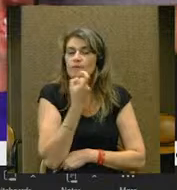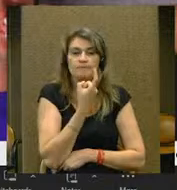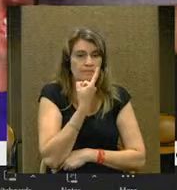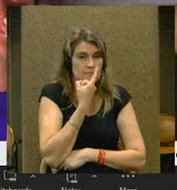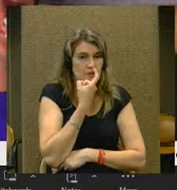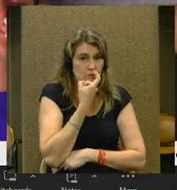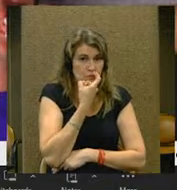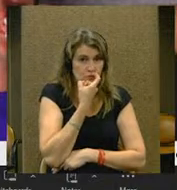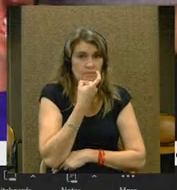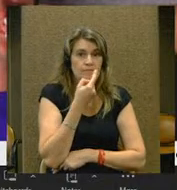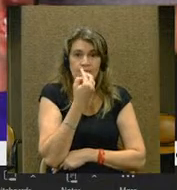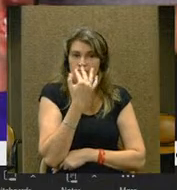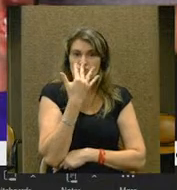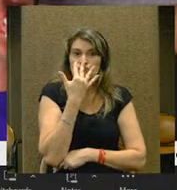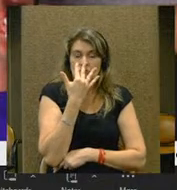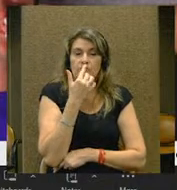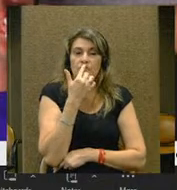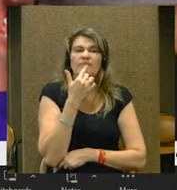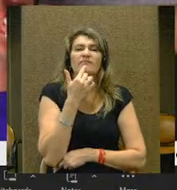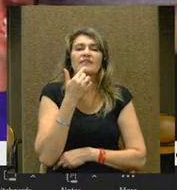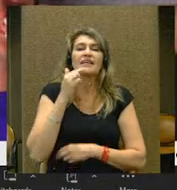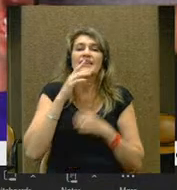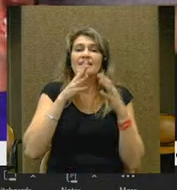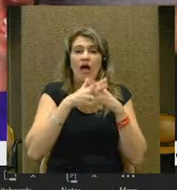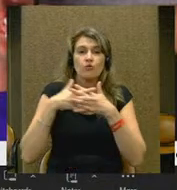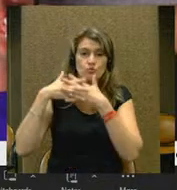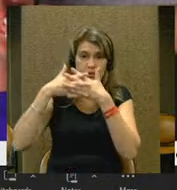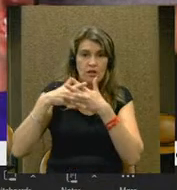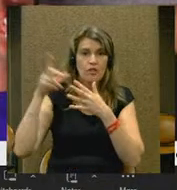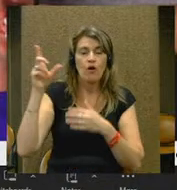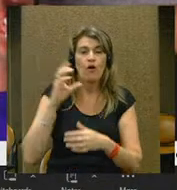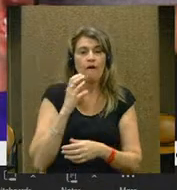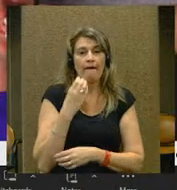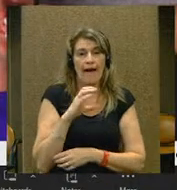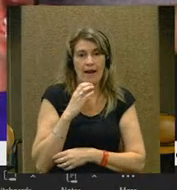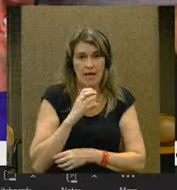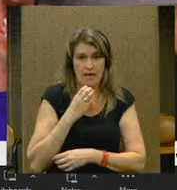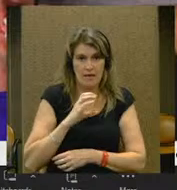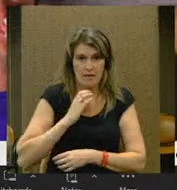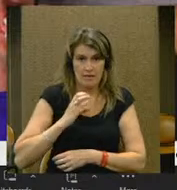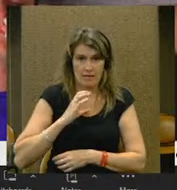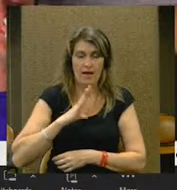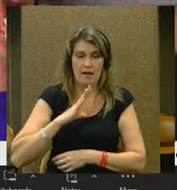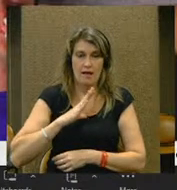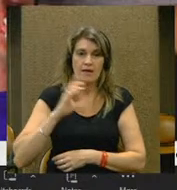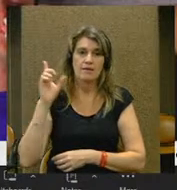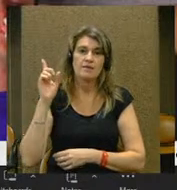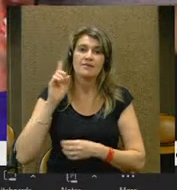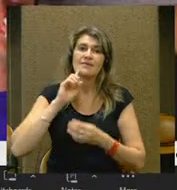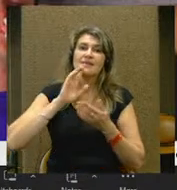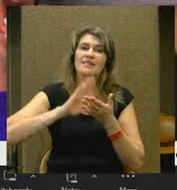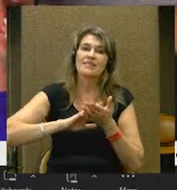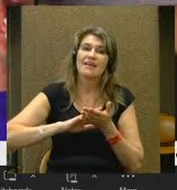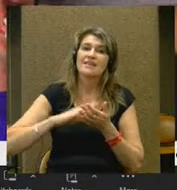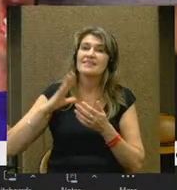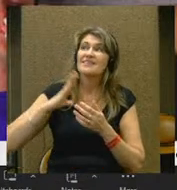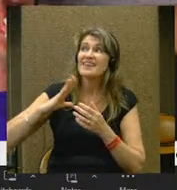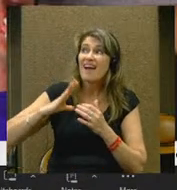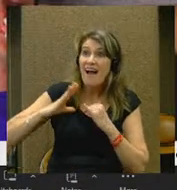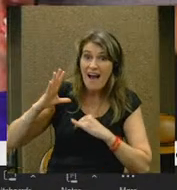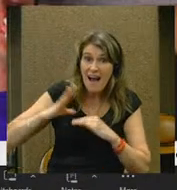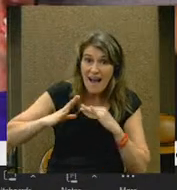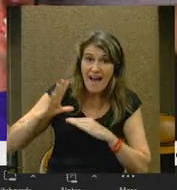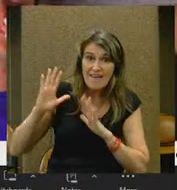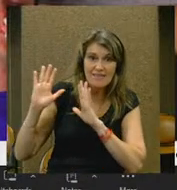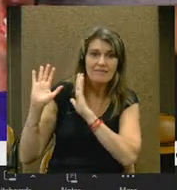especially here in the United States, but also in Canada and elsewhere, has been an increase in the availability of this. And there used to be, in the US, there used to be a lot